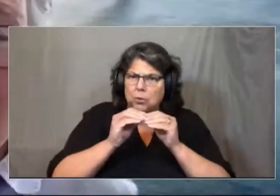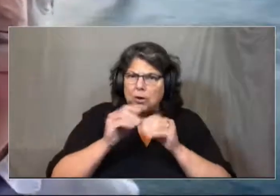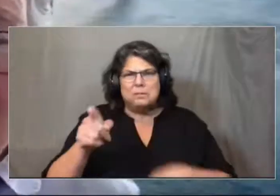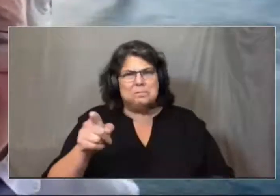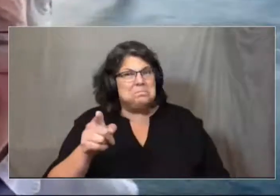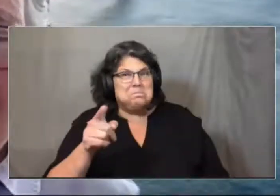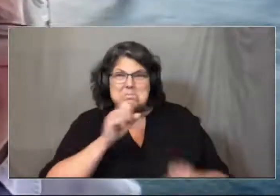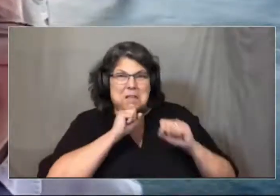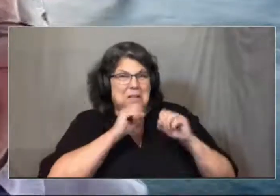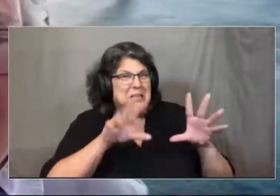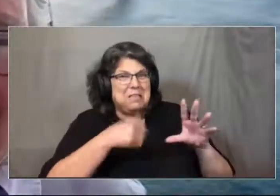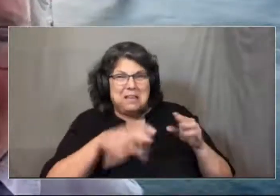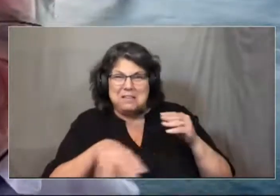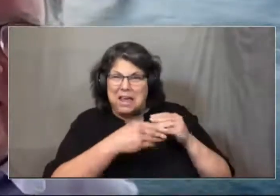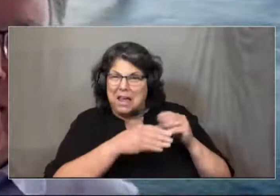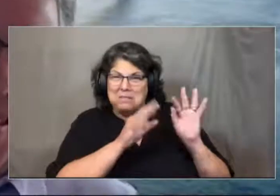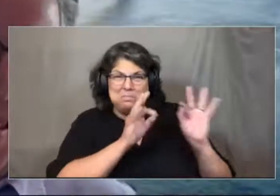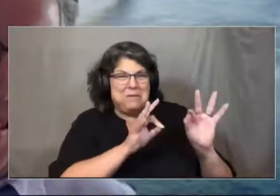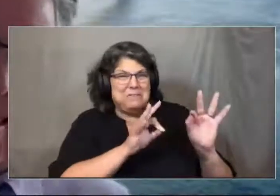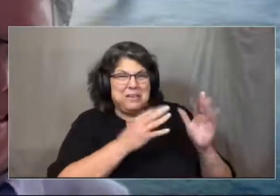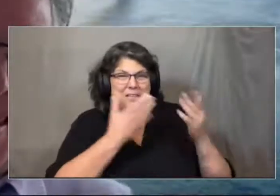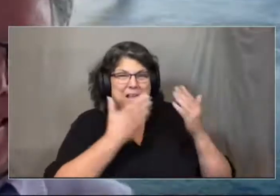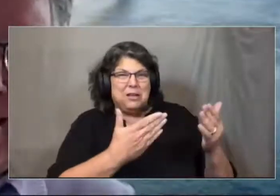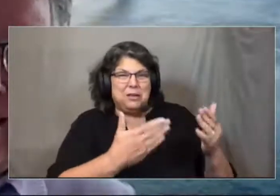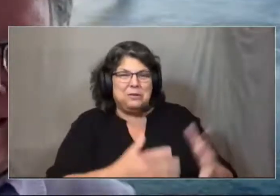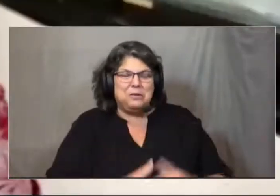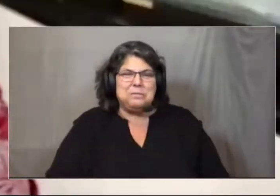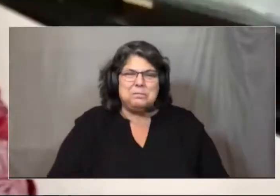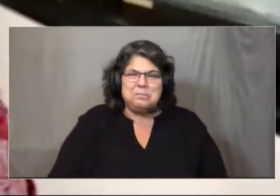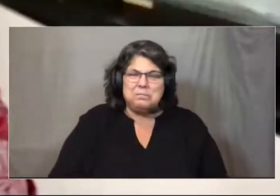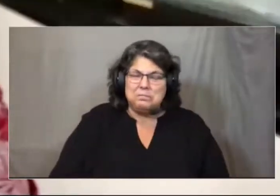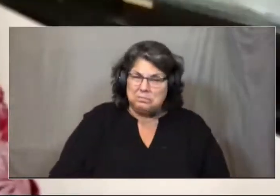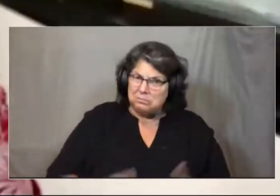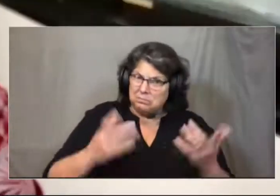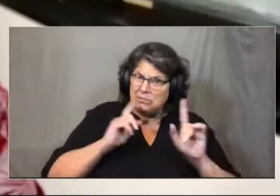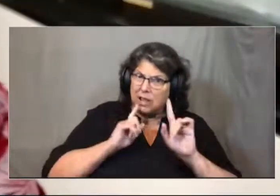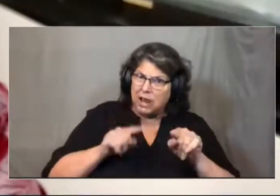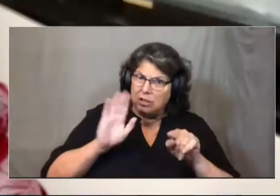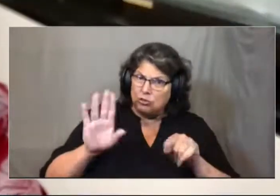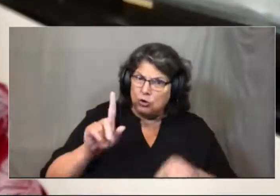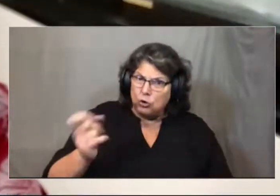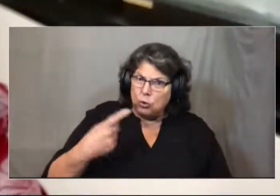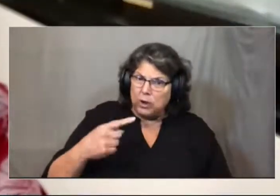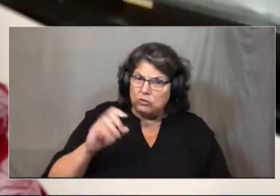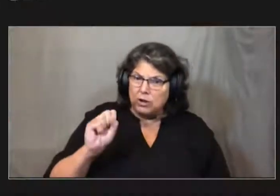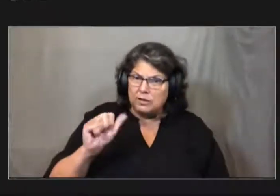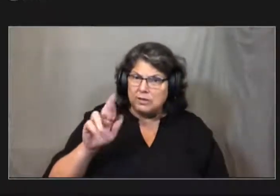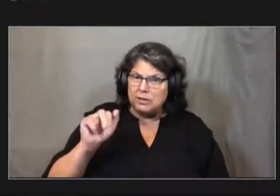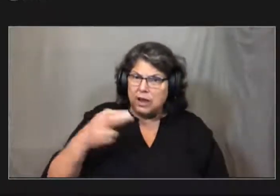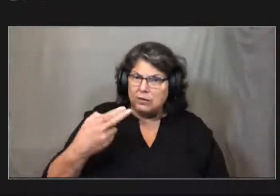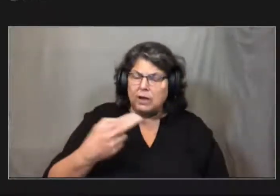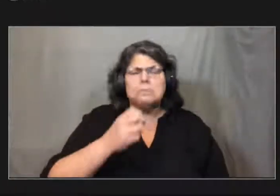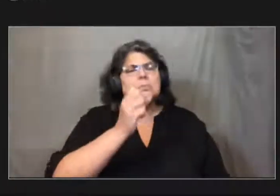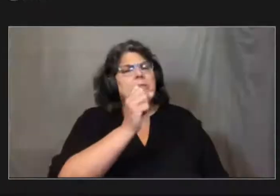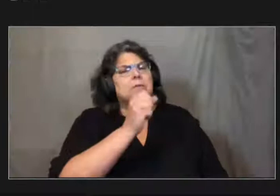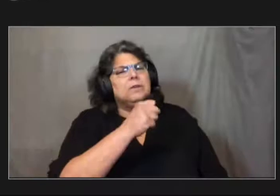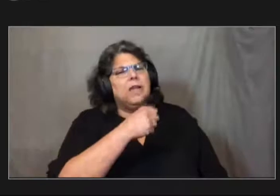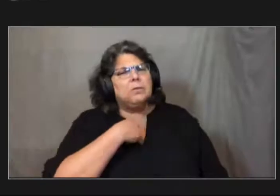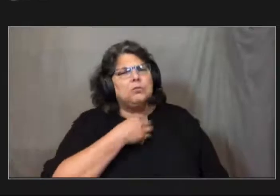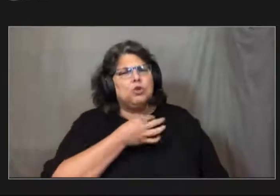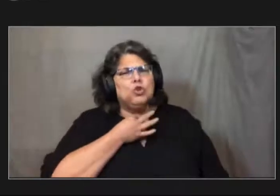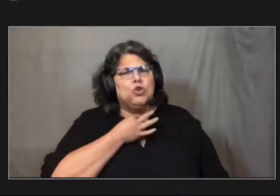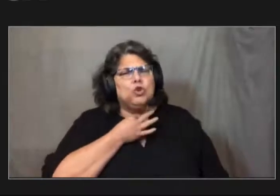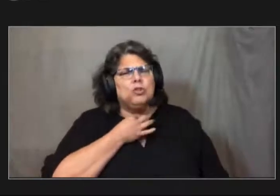nothing to add. Thank you. All right. Did that answer your question, Sarah? Yeah, I'm just wondering if, a